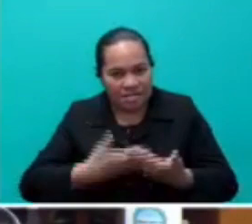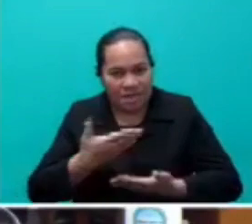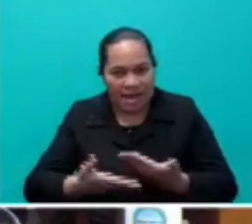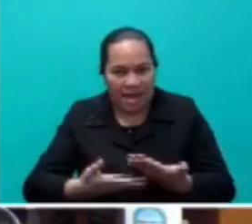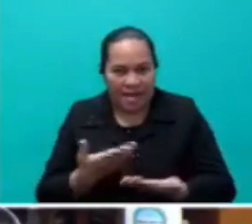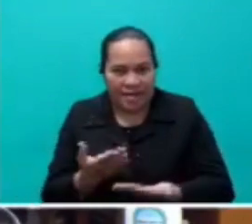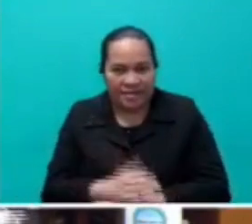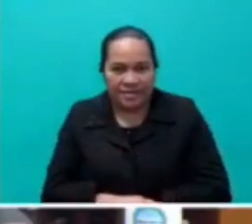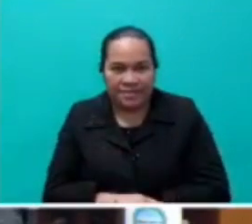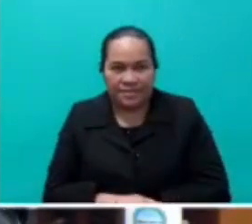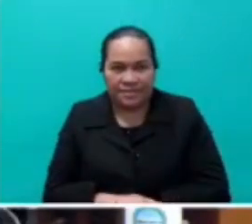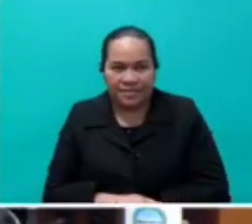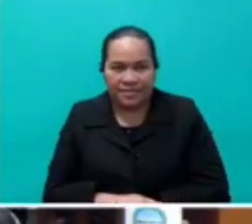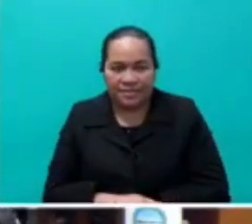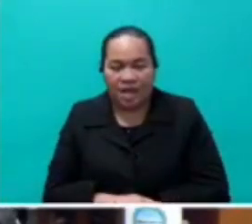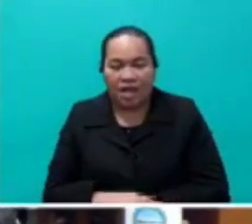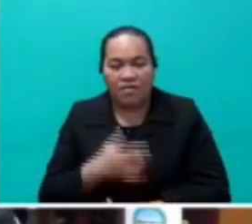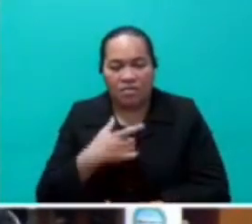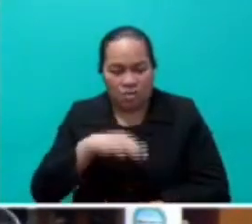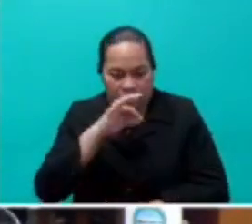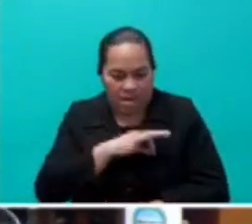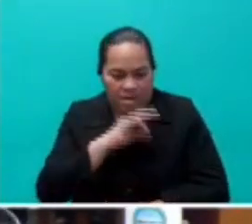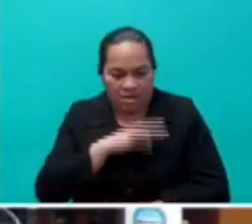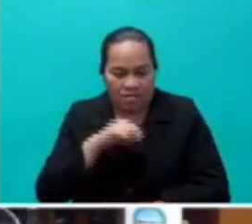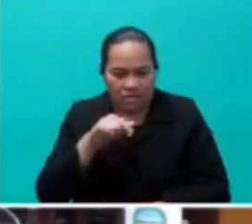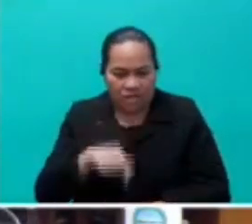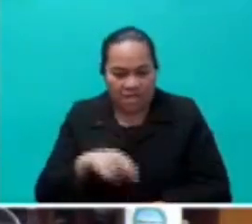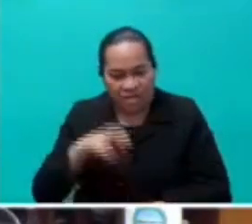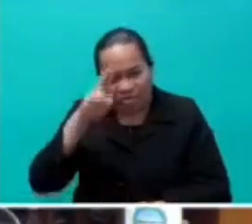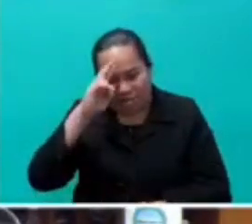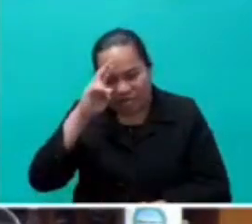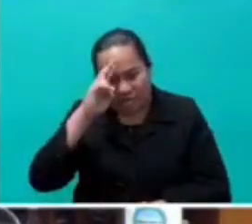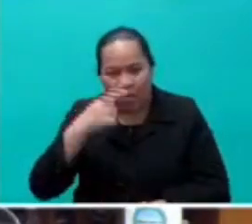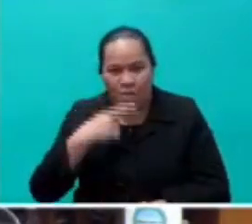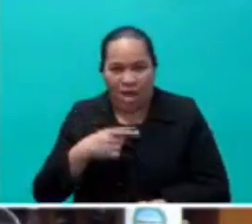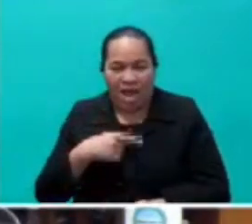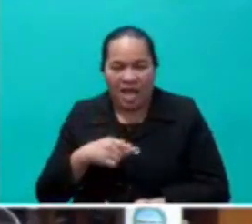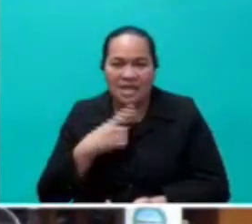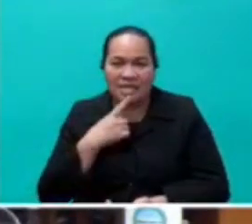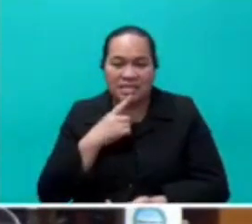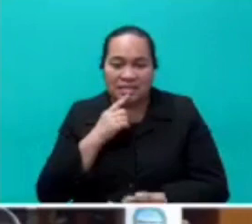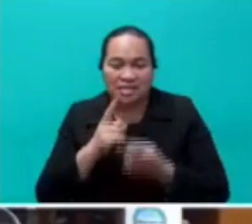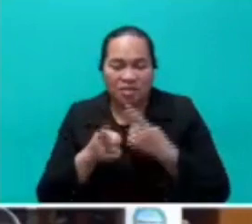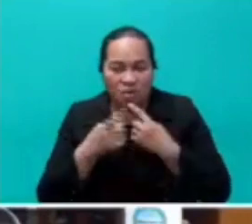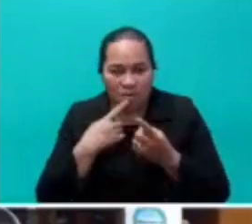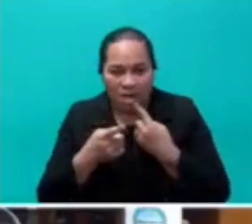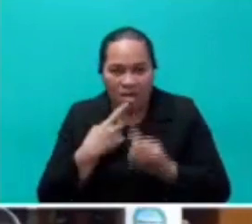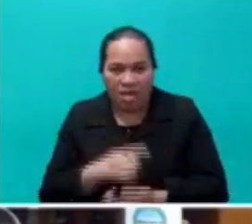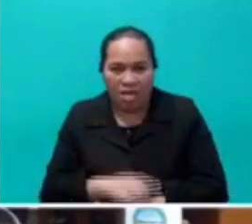Speaker, to the benefit of this House, the reason why I say those comments.